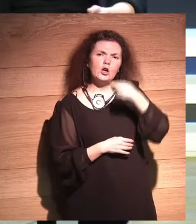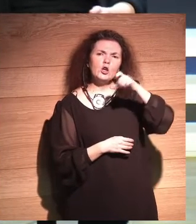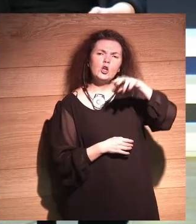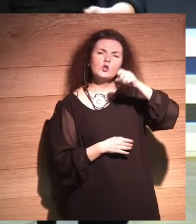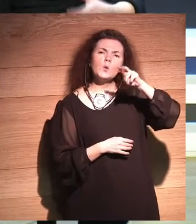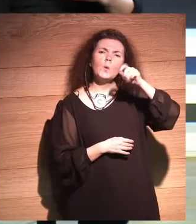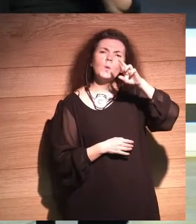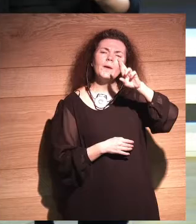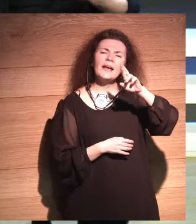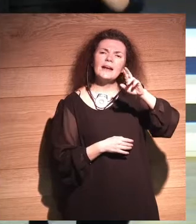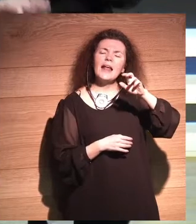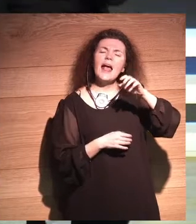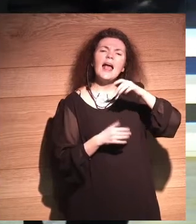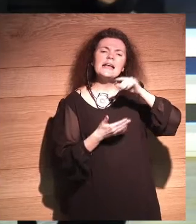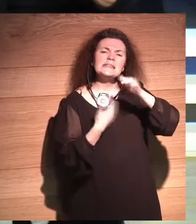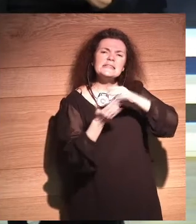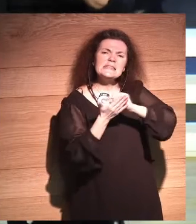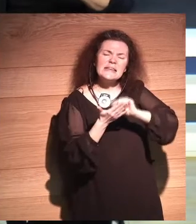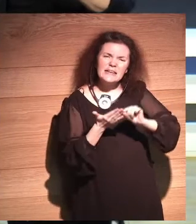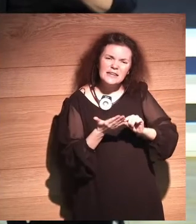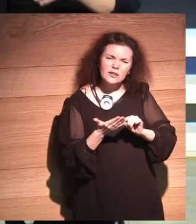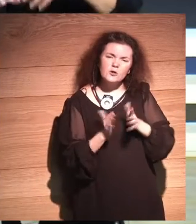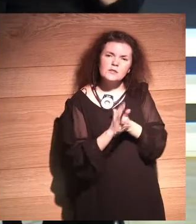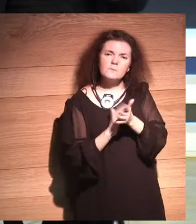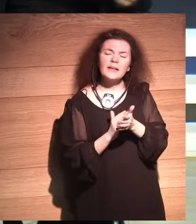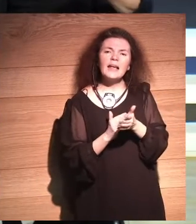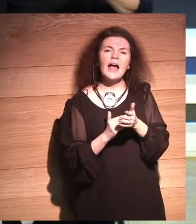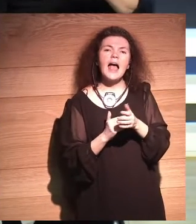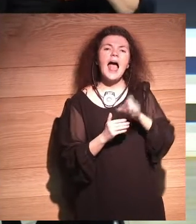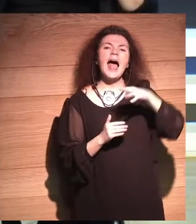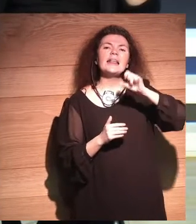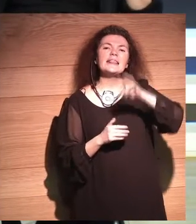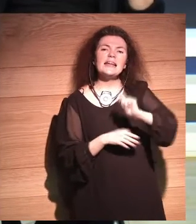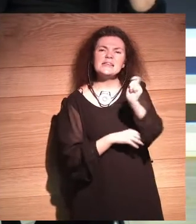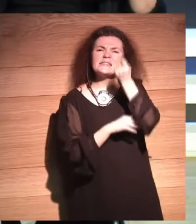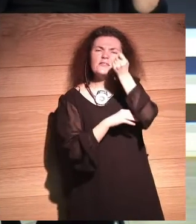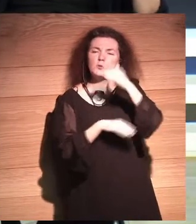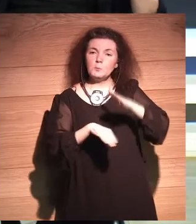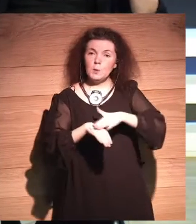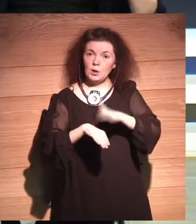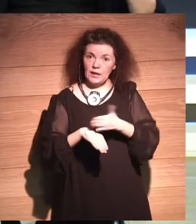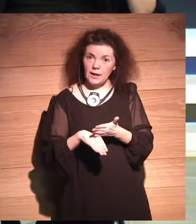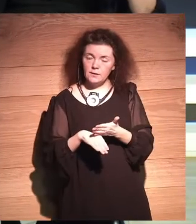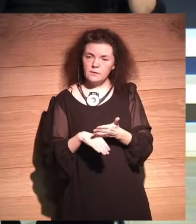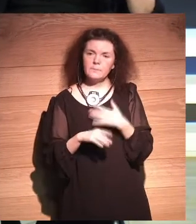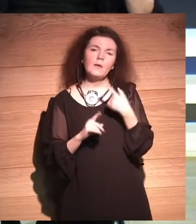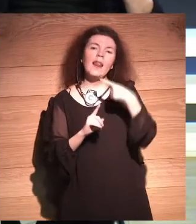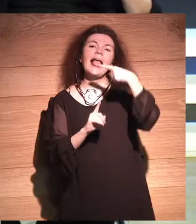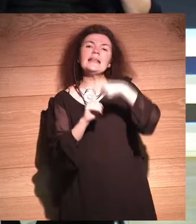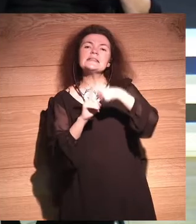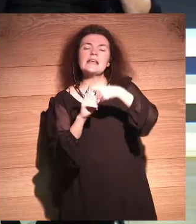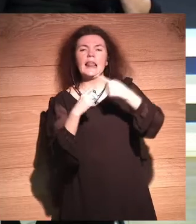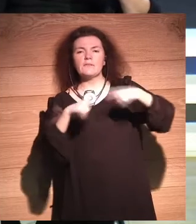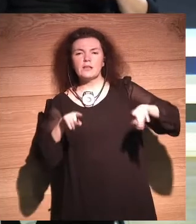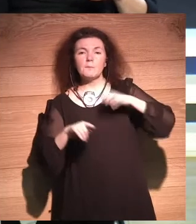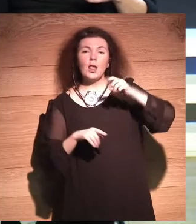so successful. Why was Athens, now it's a much smaller scale than today, but his theory is that Athens was so successful because all